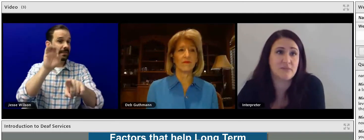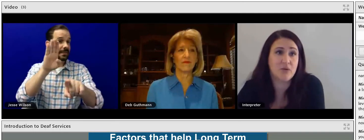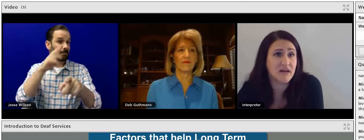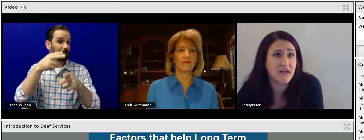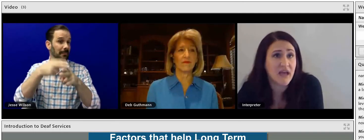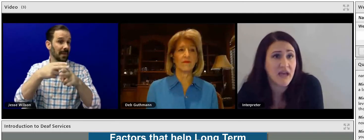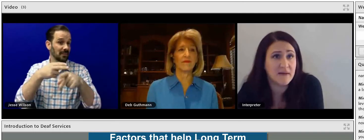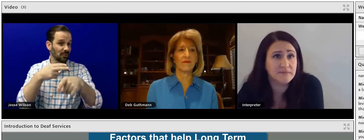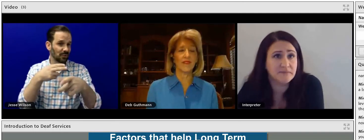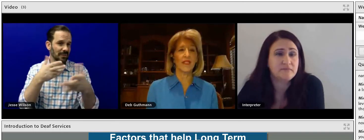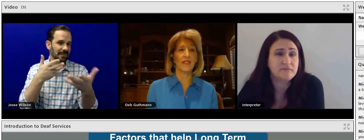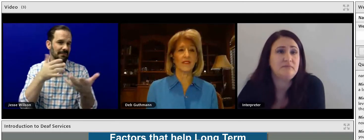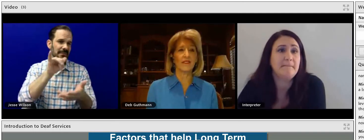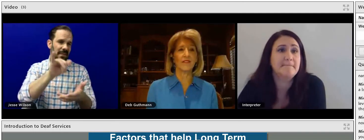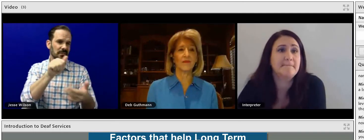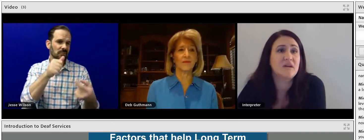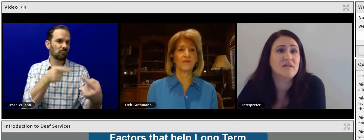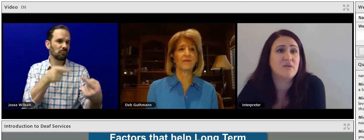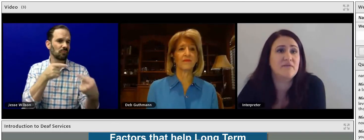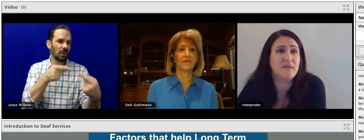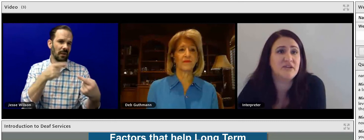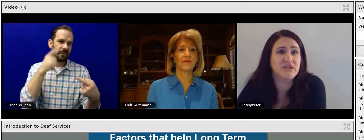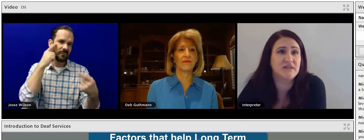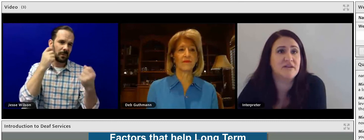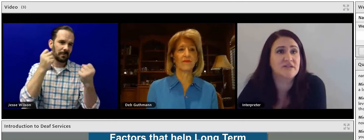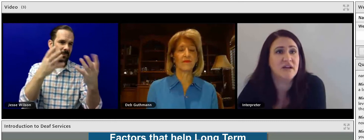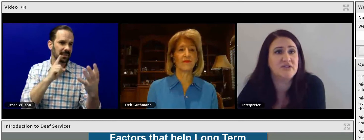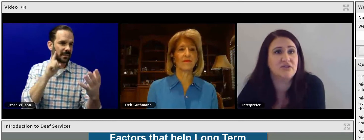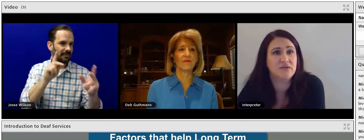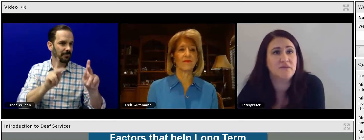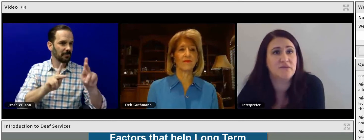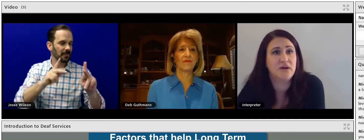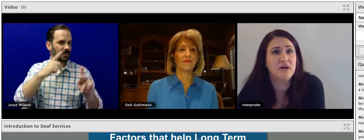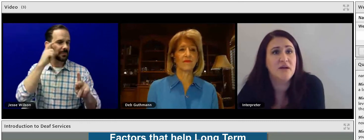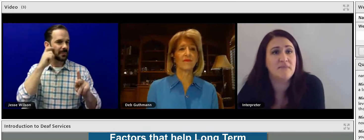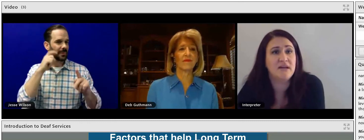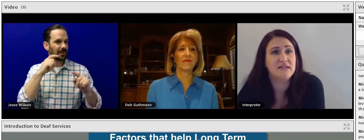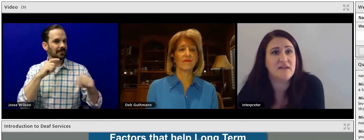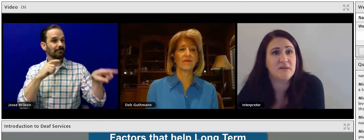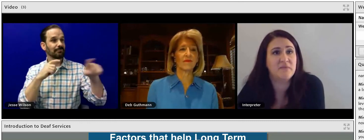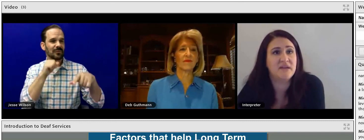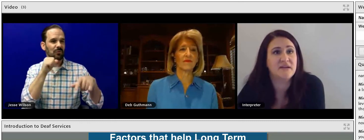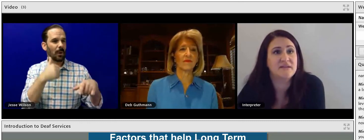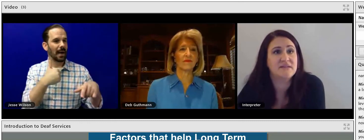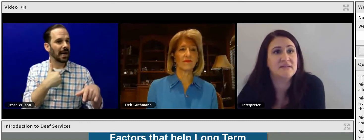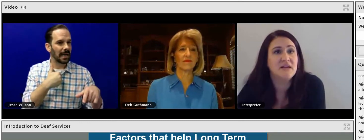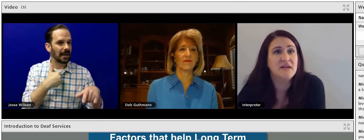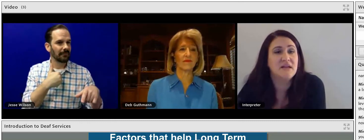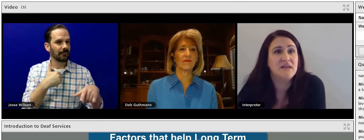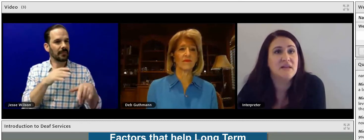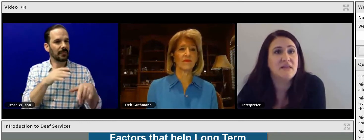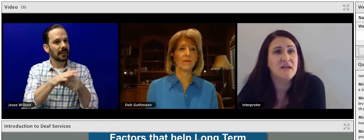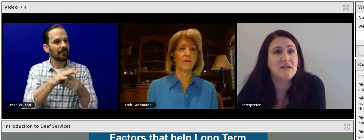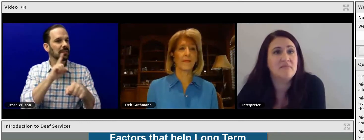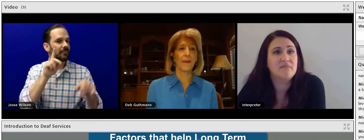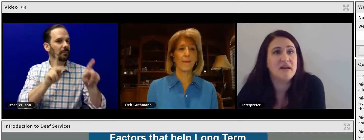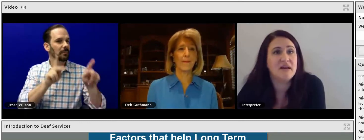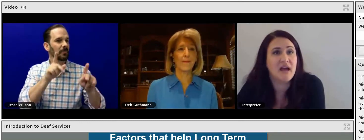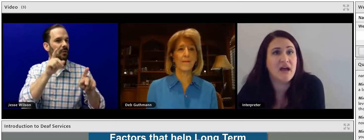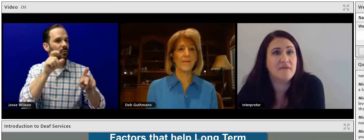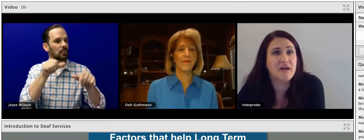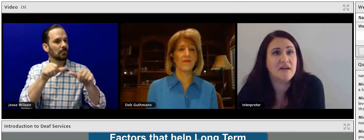can get that support. And again, like we've mentioned, there's a lot of struggles for many deaf people because